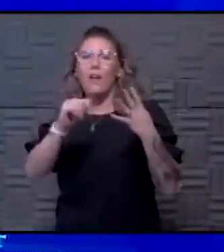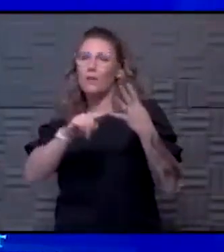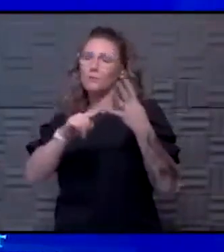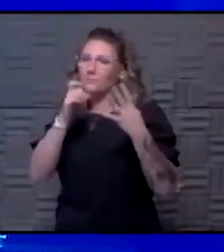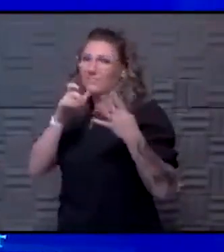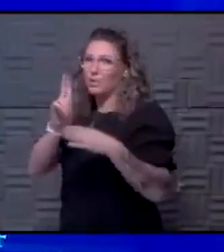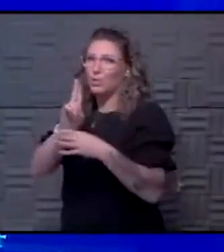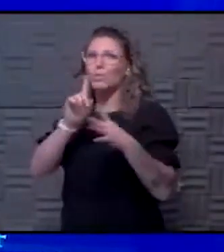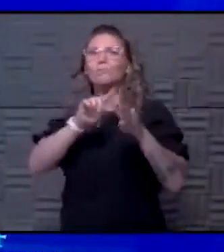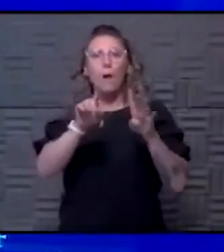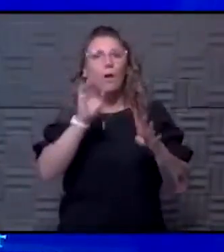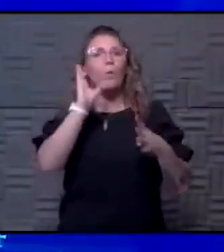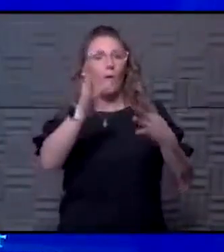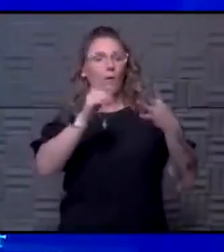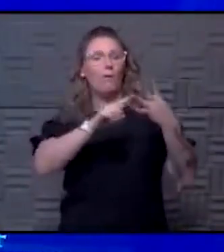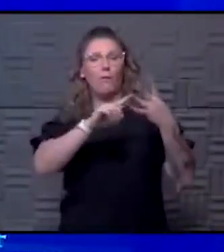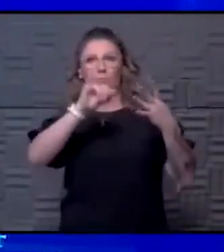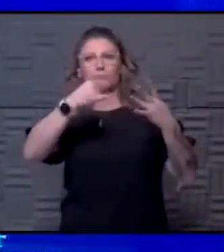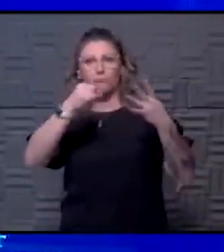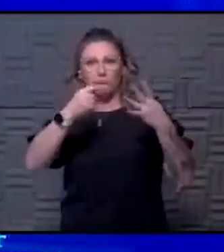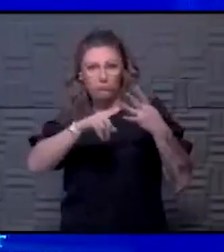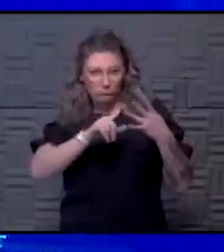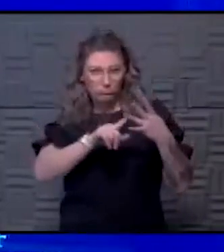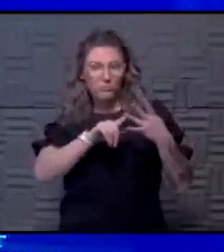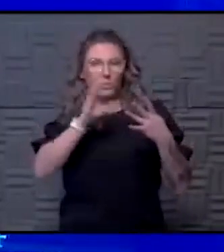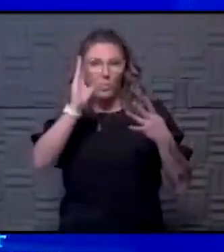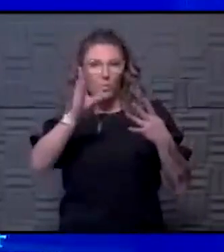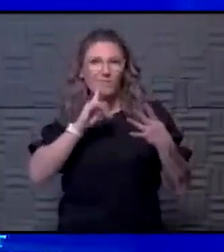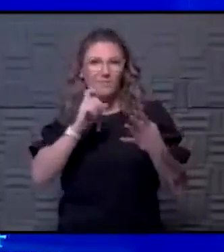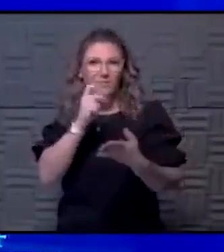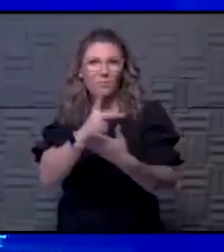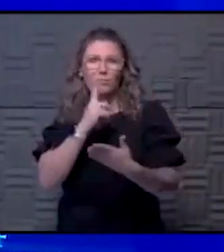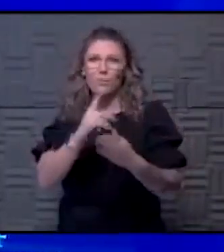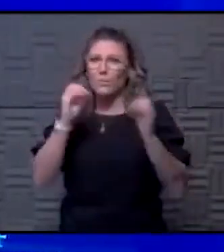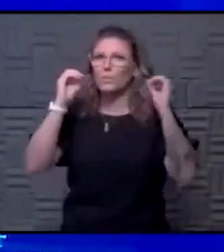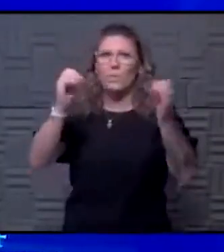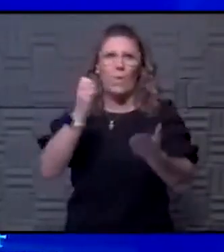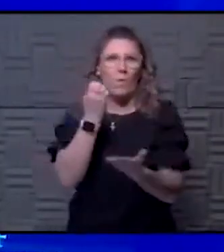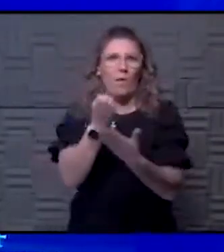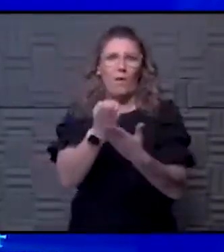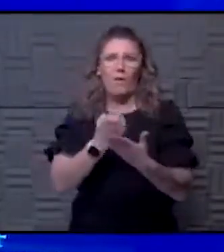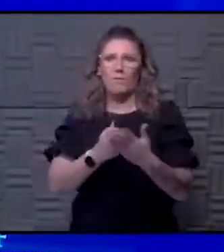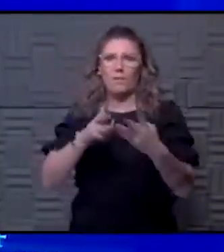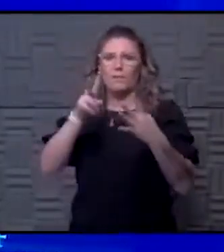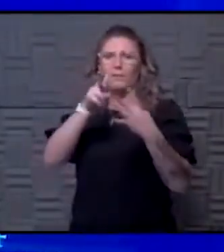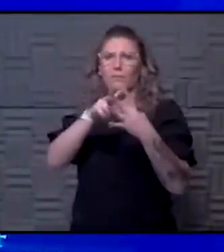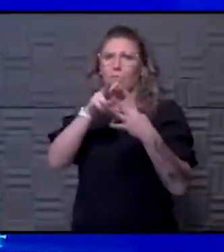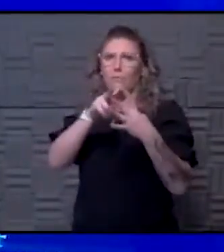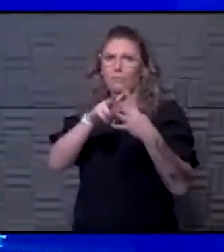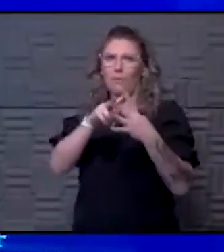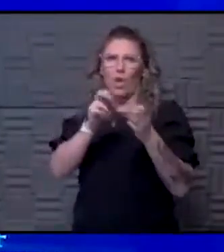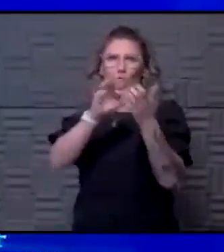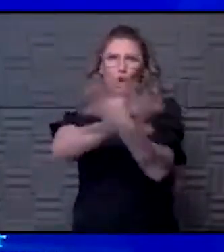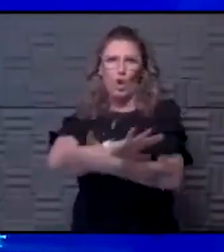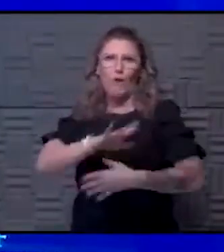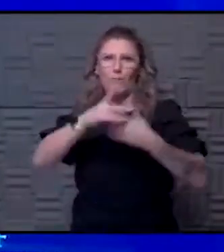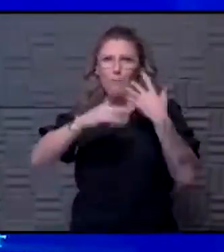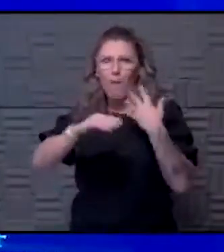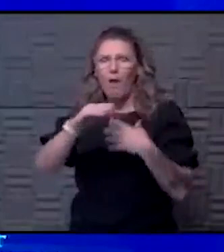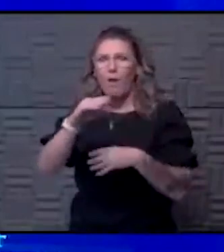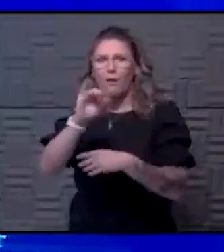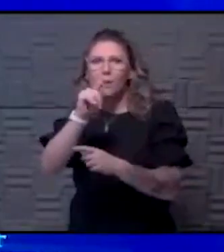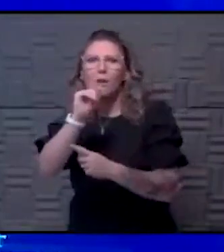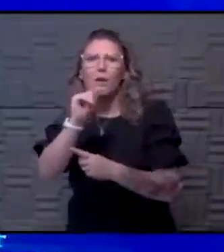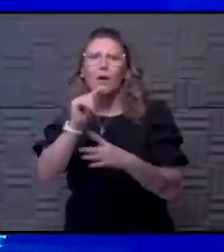I think that so far, not a lot of proof that, or not any evidence that Moderna and Pfizer are causing the ITP. But the ITP is